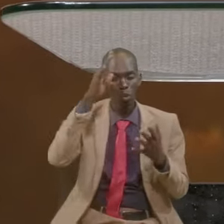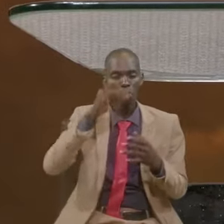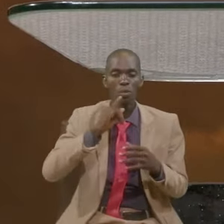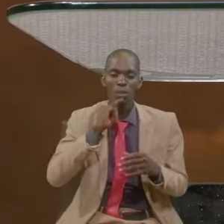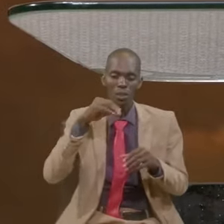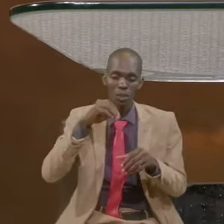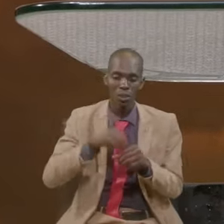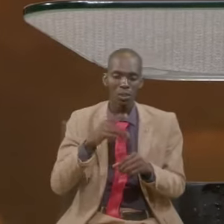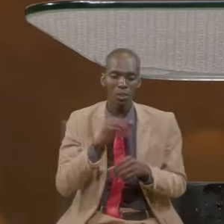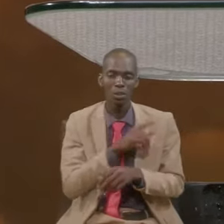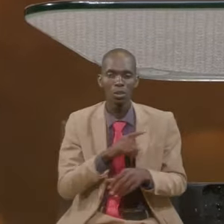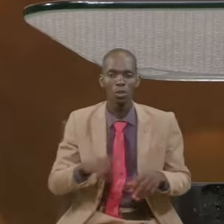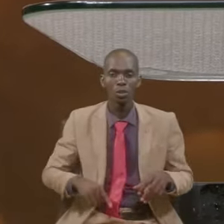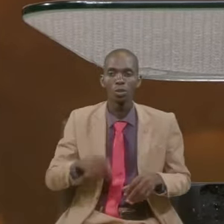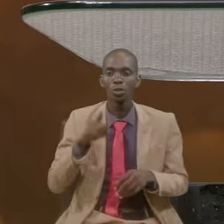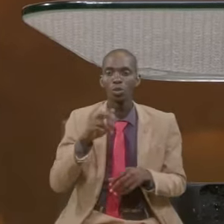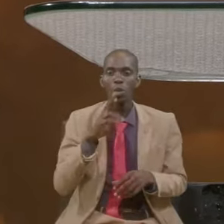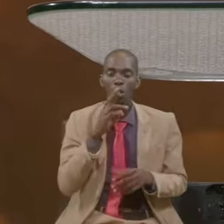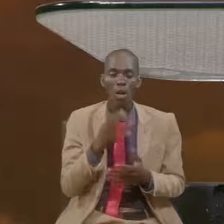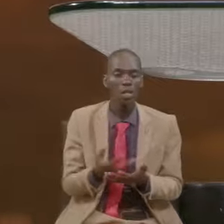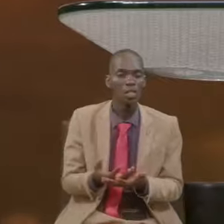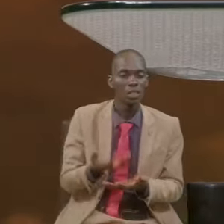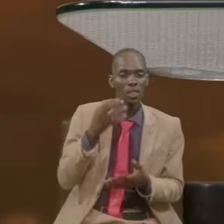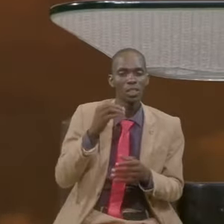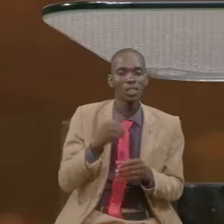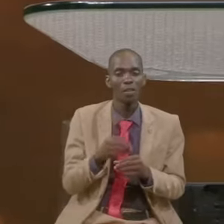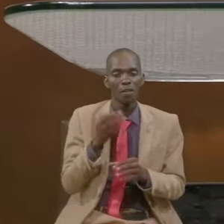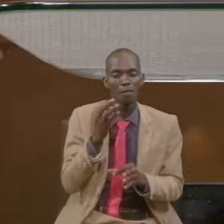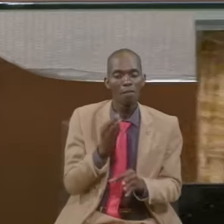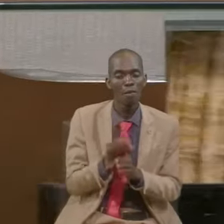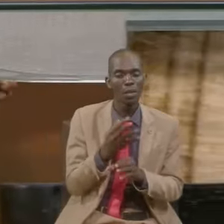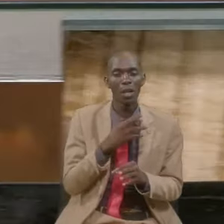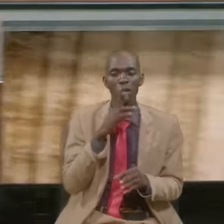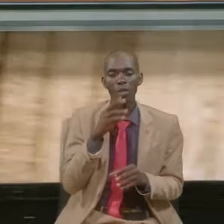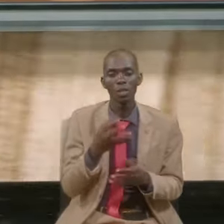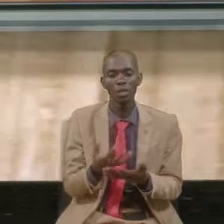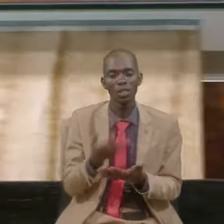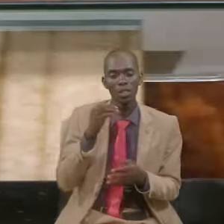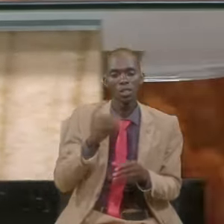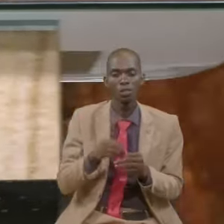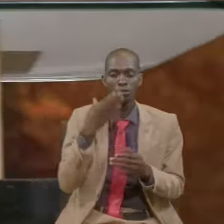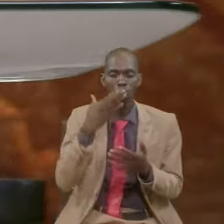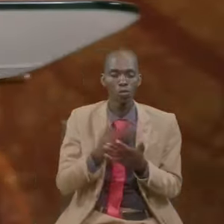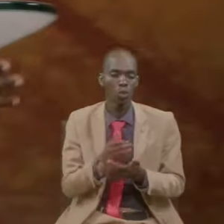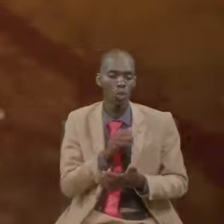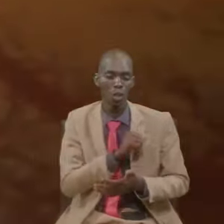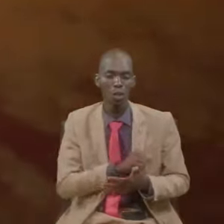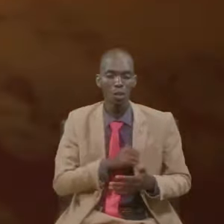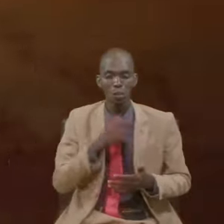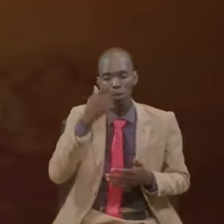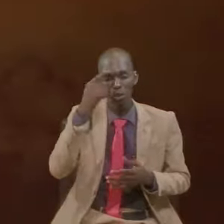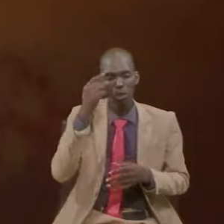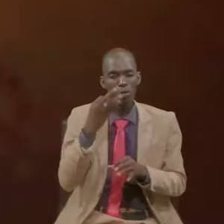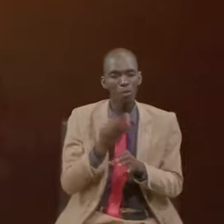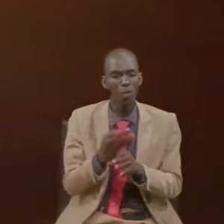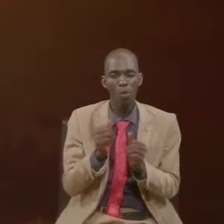in faith, you are rich in good action, in activity, because faith without works is dead. You're rich